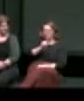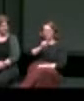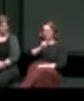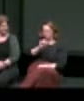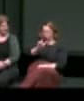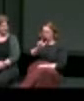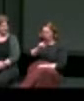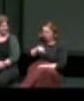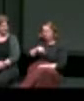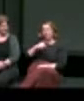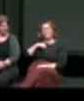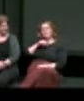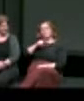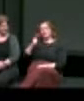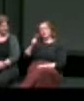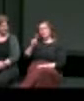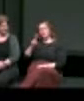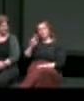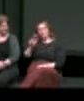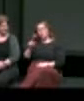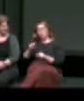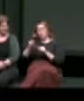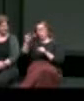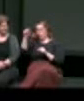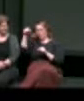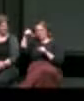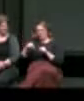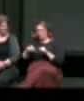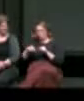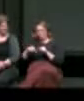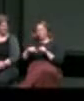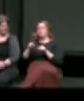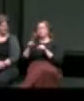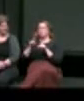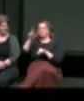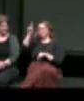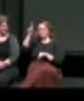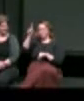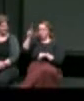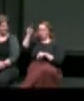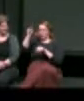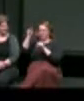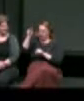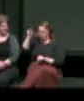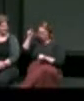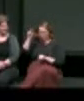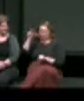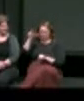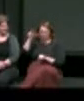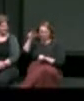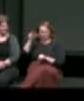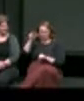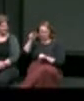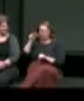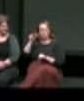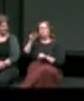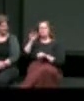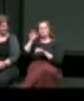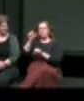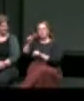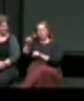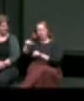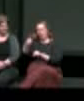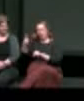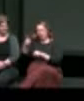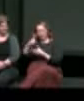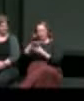tunnel that runs north-south that is capturing an additional overflow location called Rack